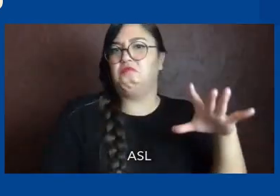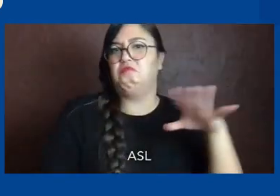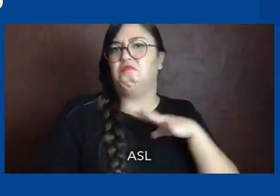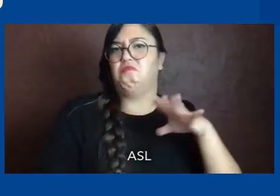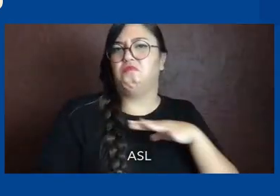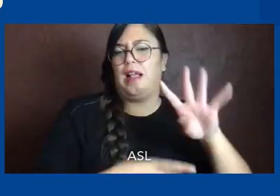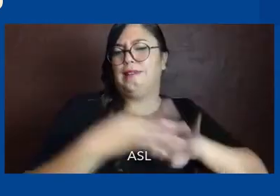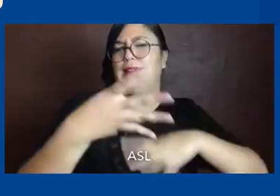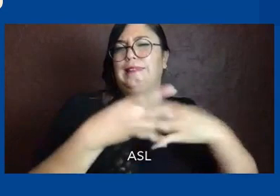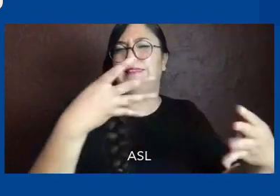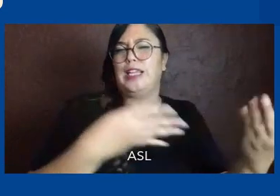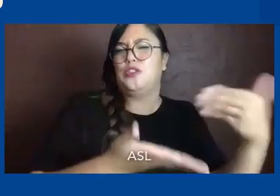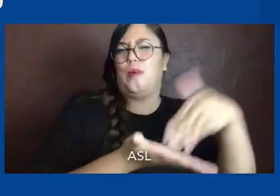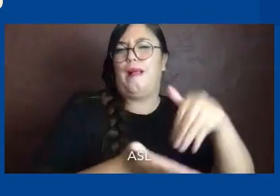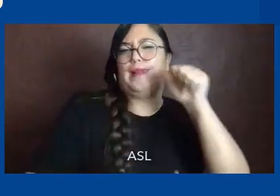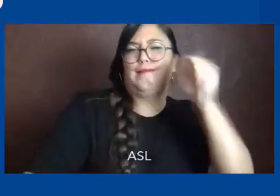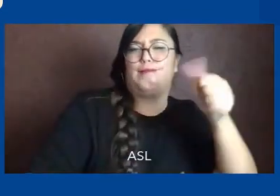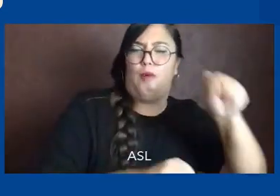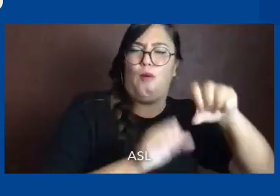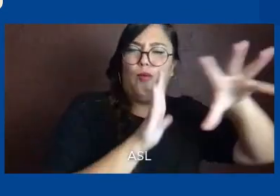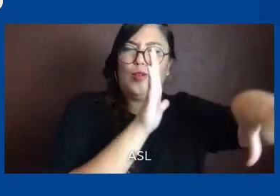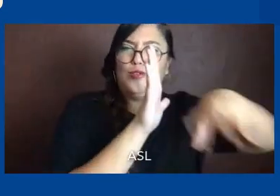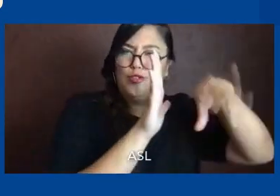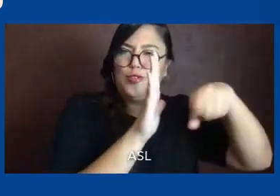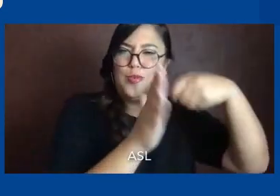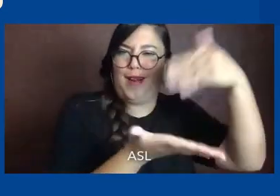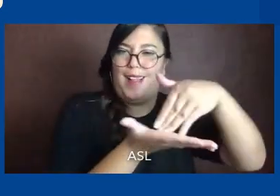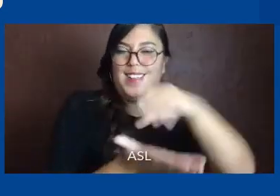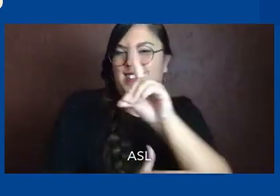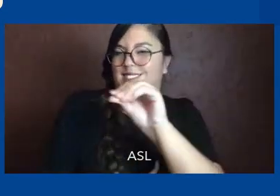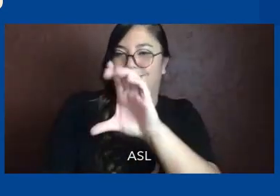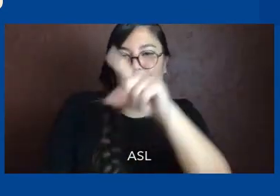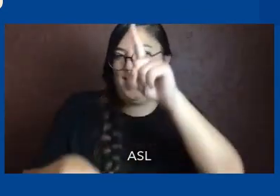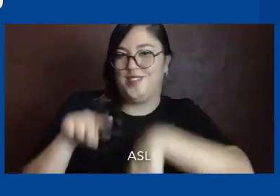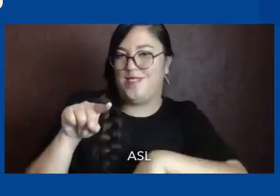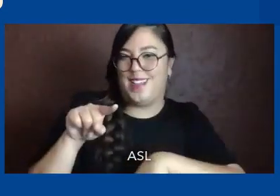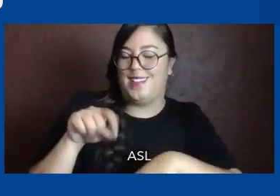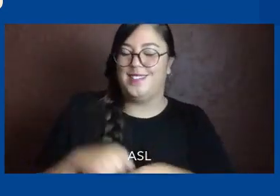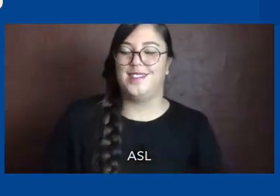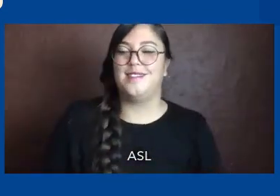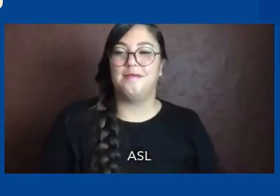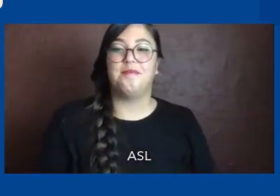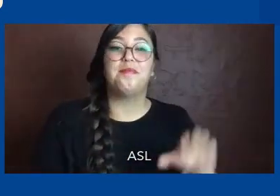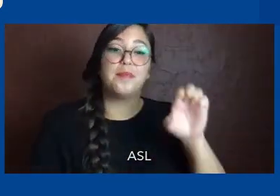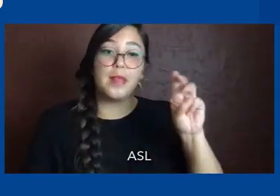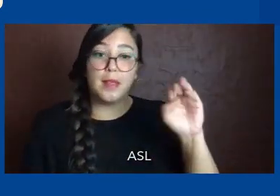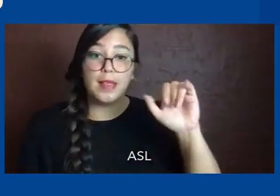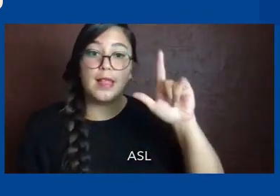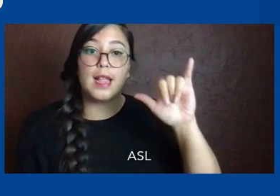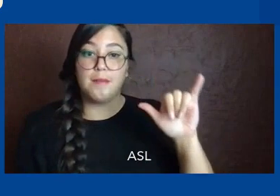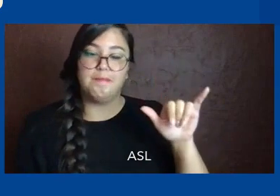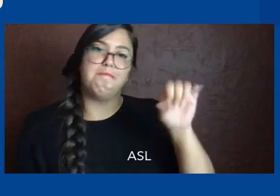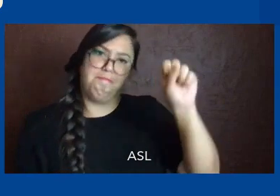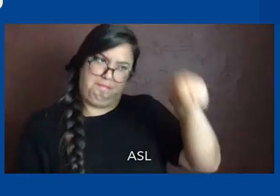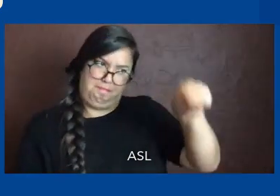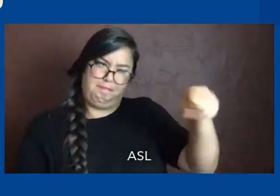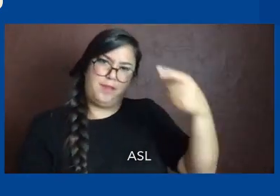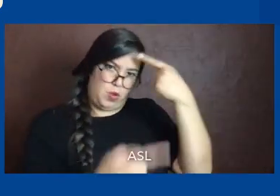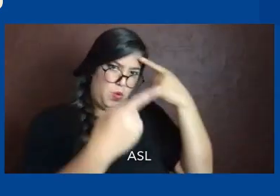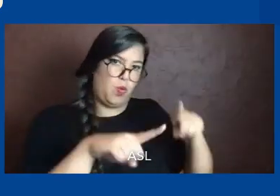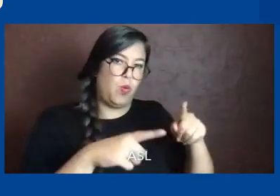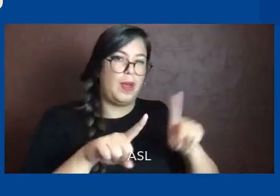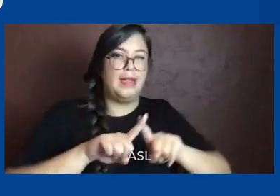exactly. Yeah, and this is Emily. There's a big difference between fiction filmmaking and documentary fiction filming,